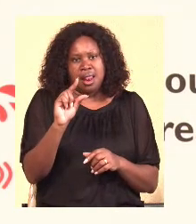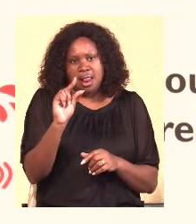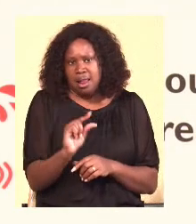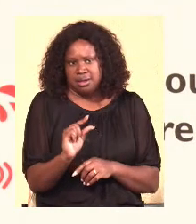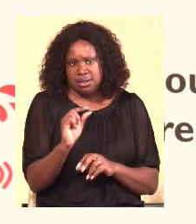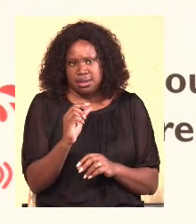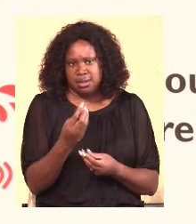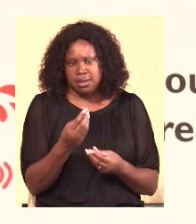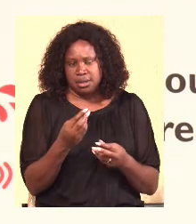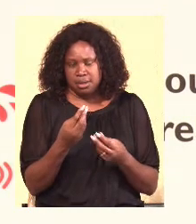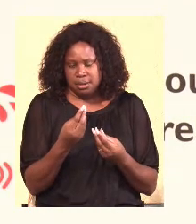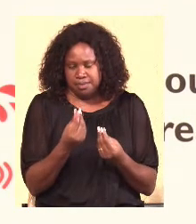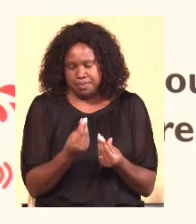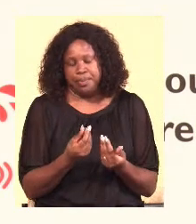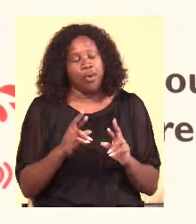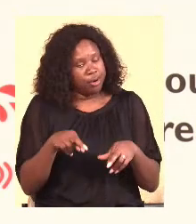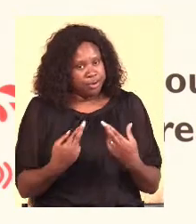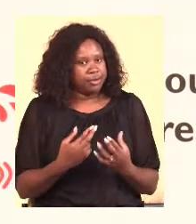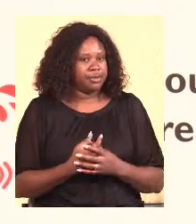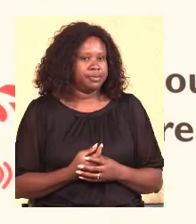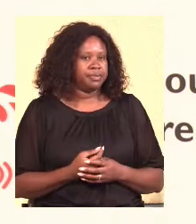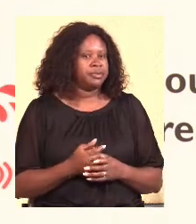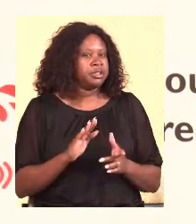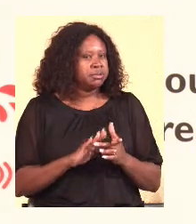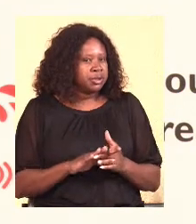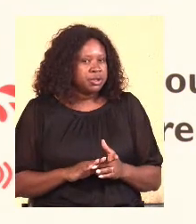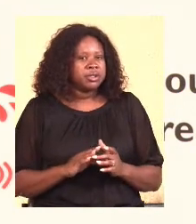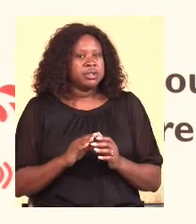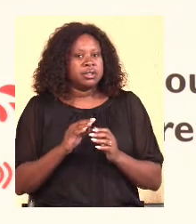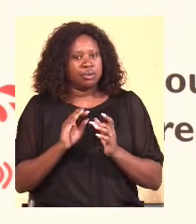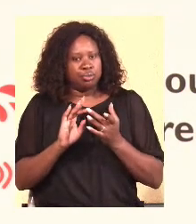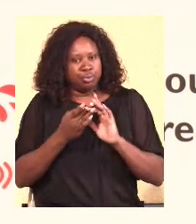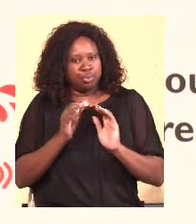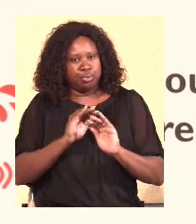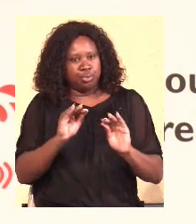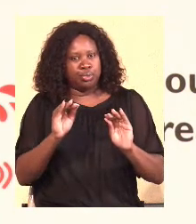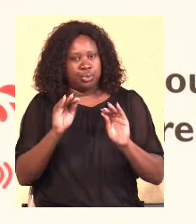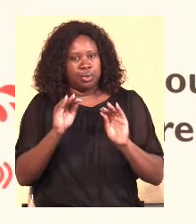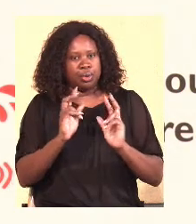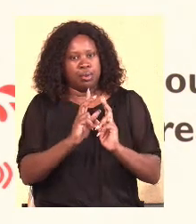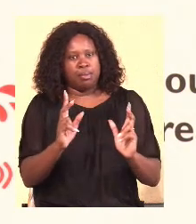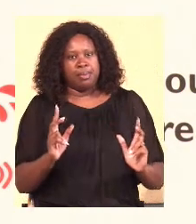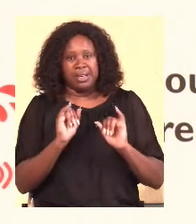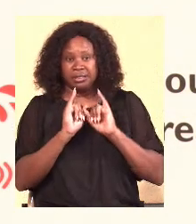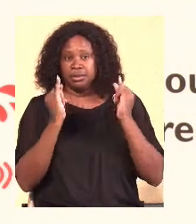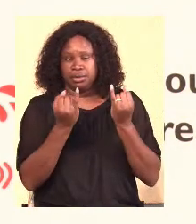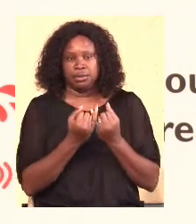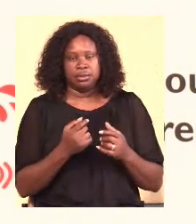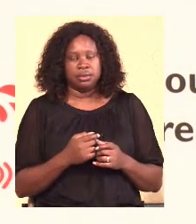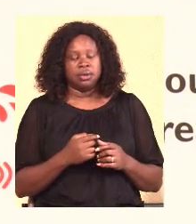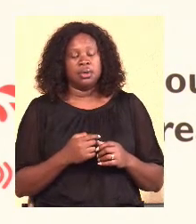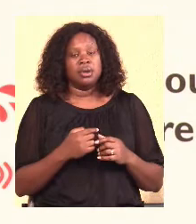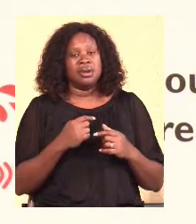the e-learning at our public institutions, I think we are saying it is